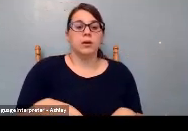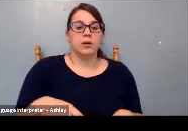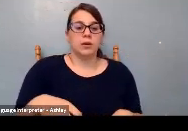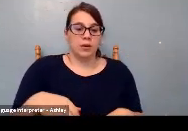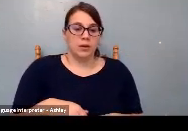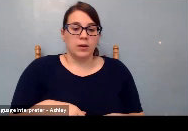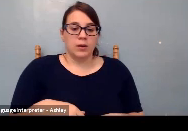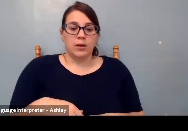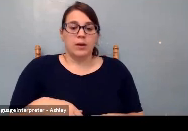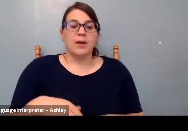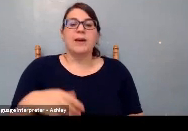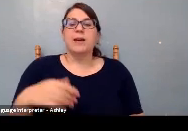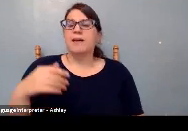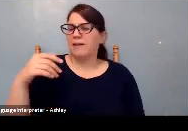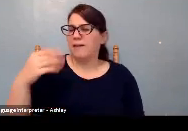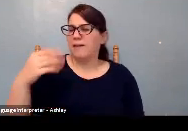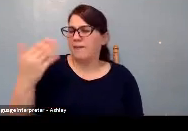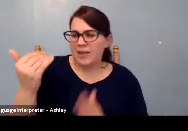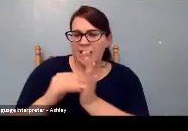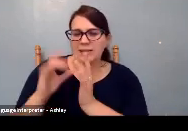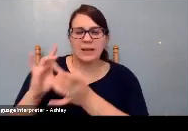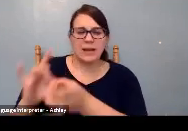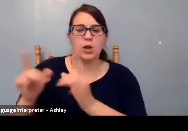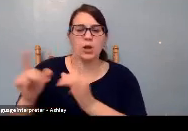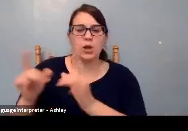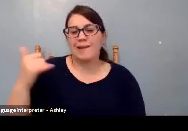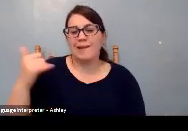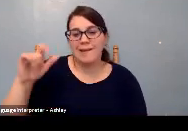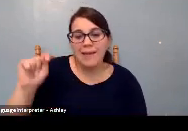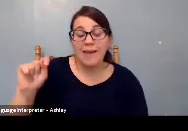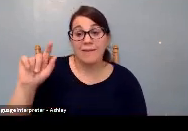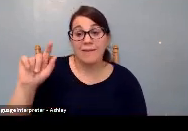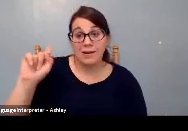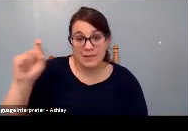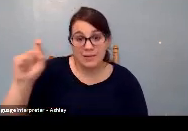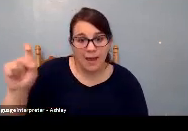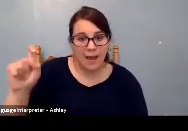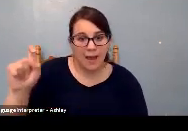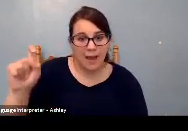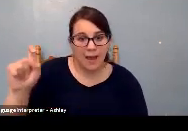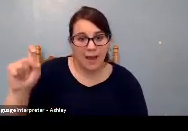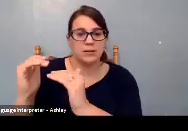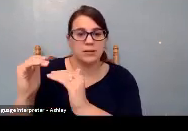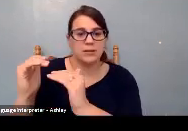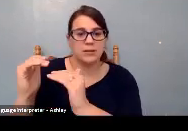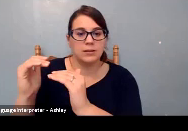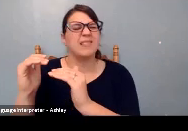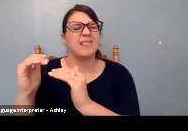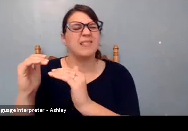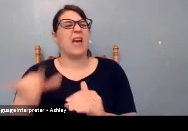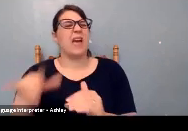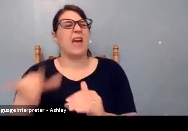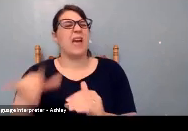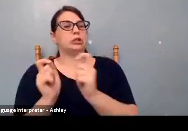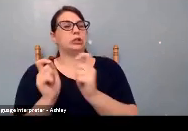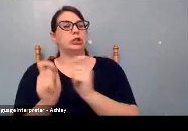2018. Again, this is another update that we would include in our quarterly newsletters when that amount changes.